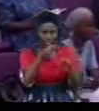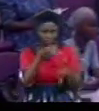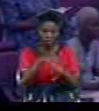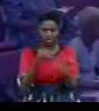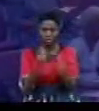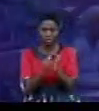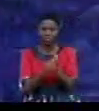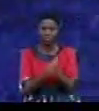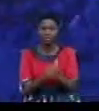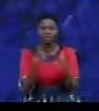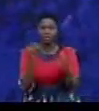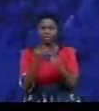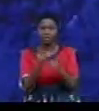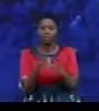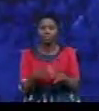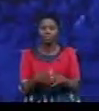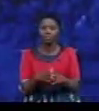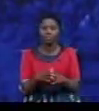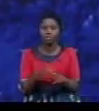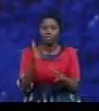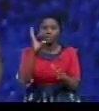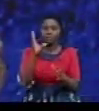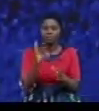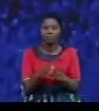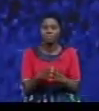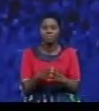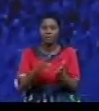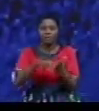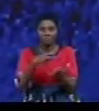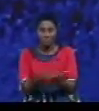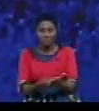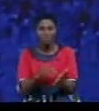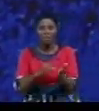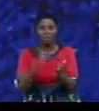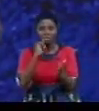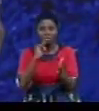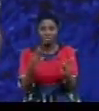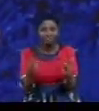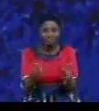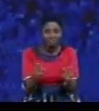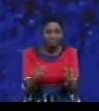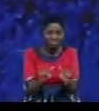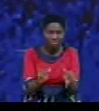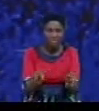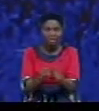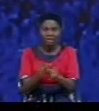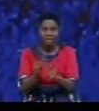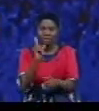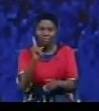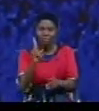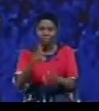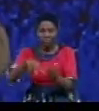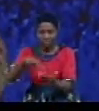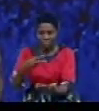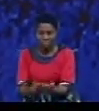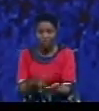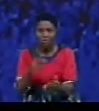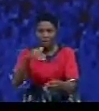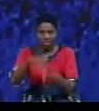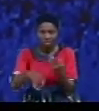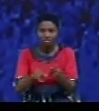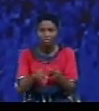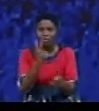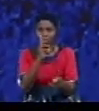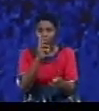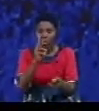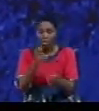at the word from is like when somebody falls into a well if you remains and the will is not